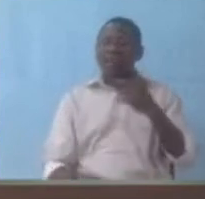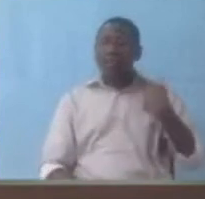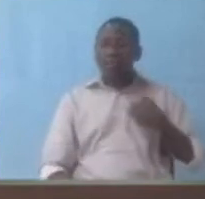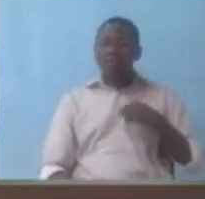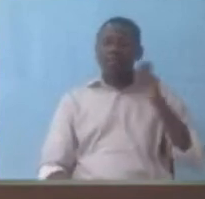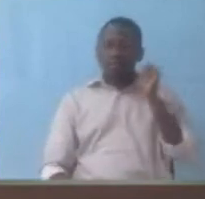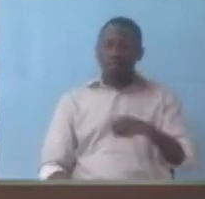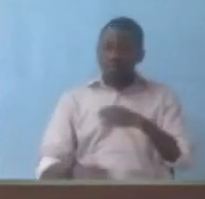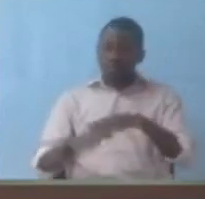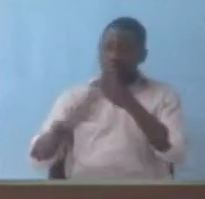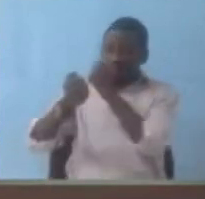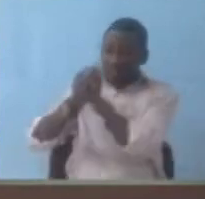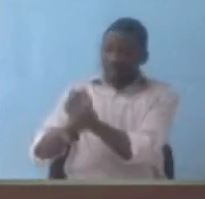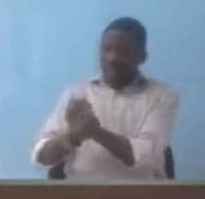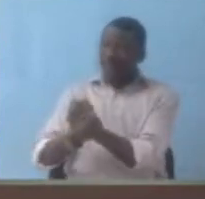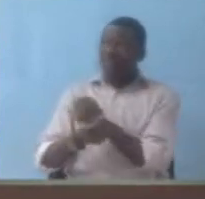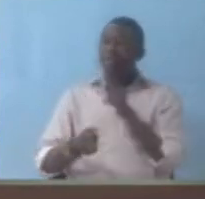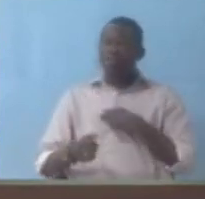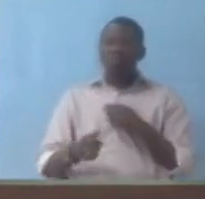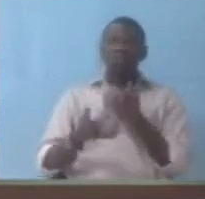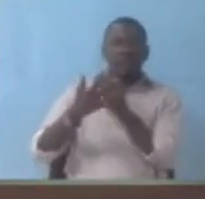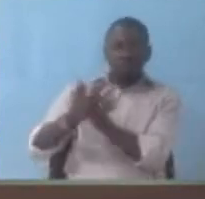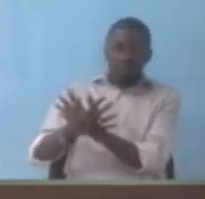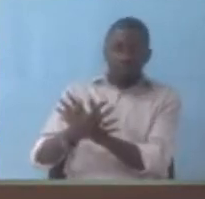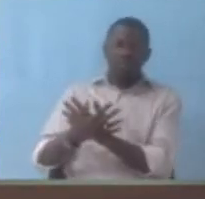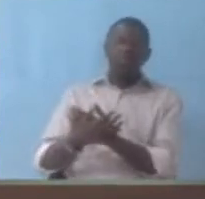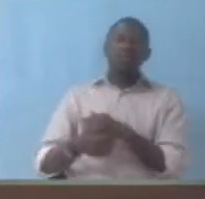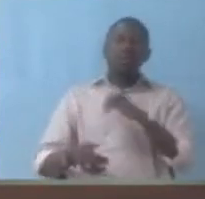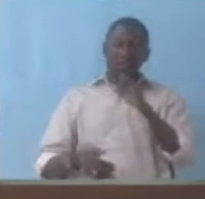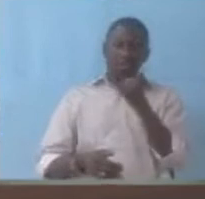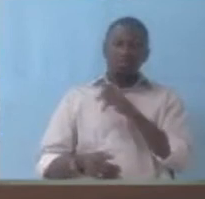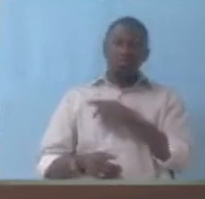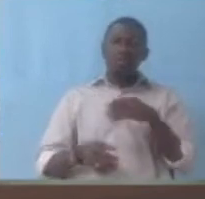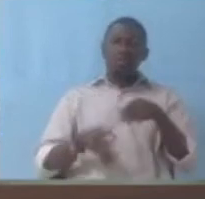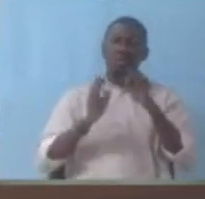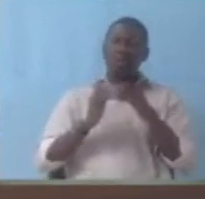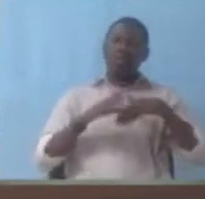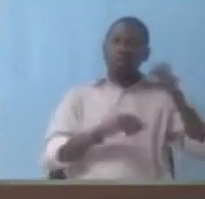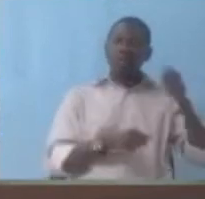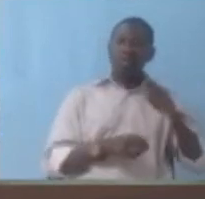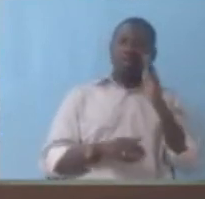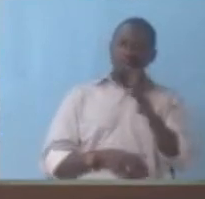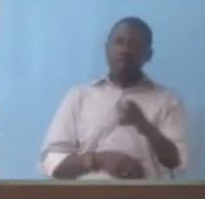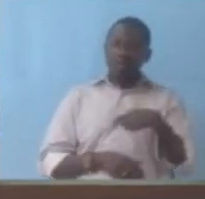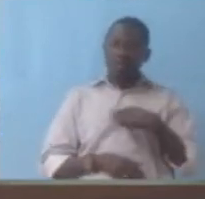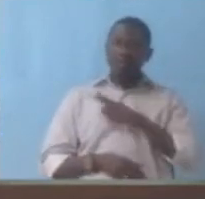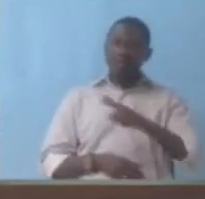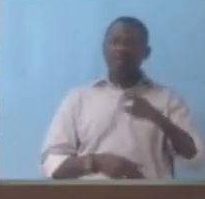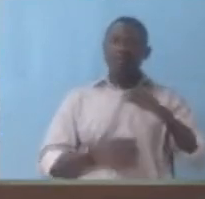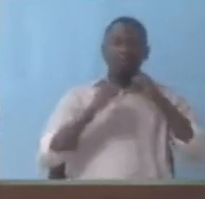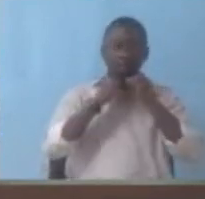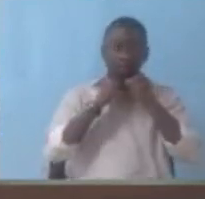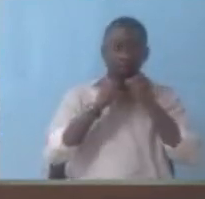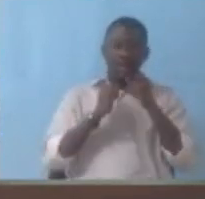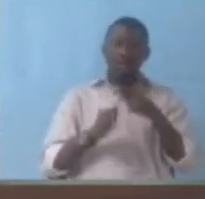be a detention order. Yes, it did not take away the right of the vice chairman, his discretion,